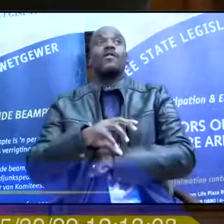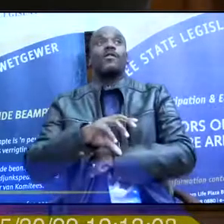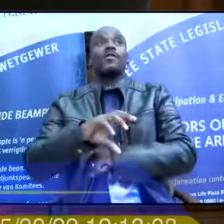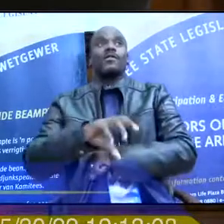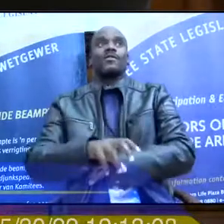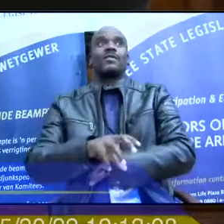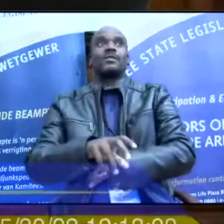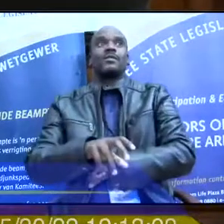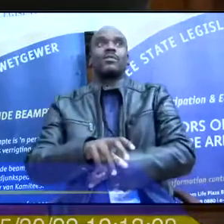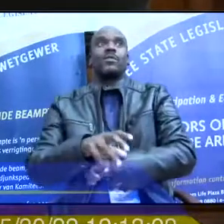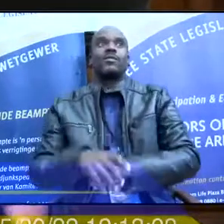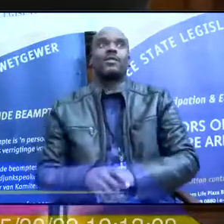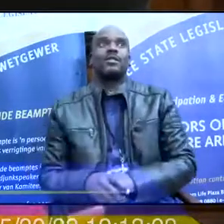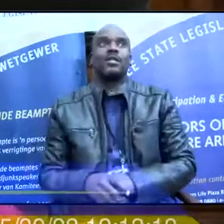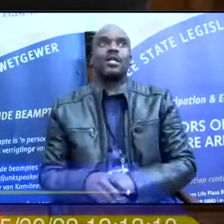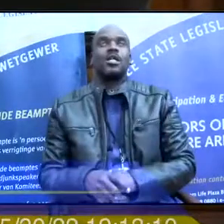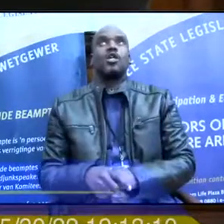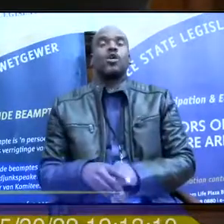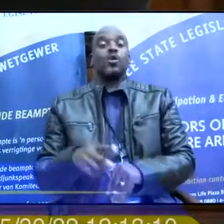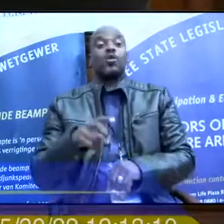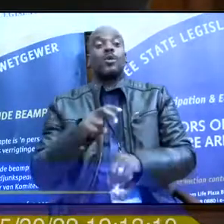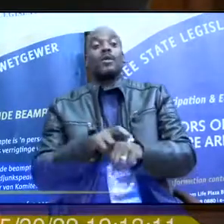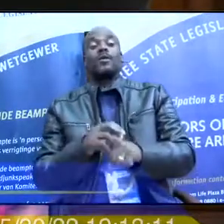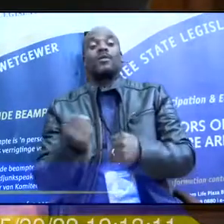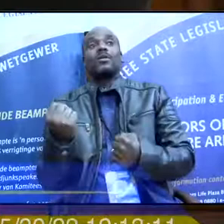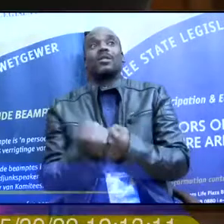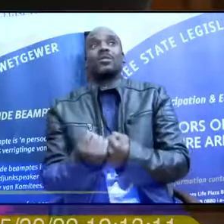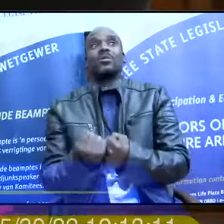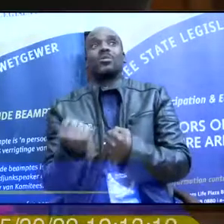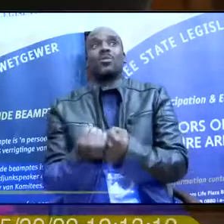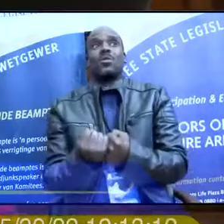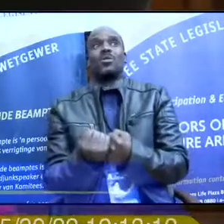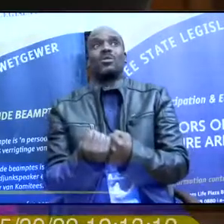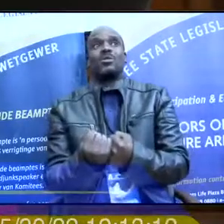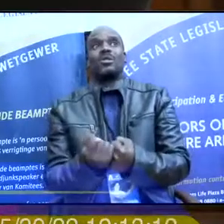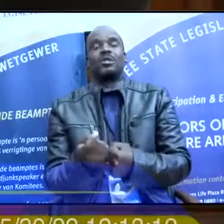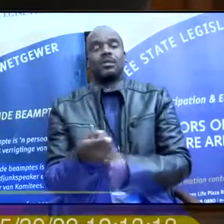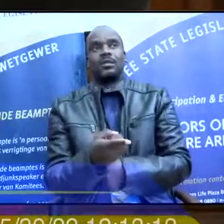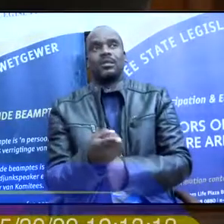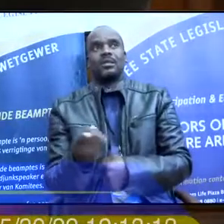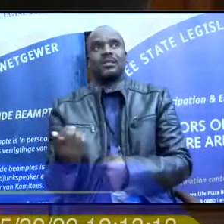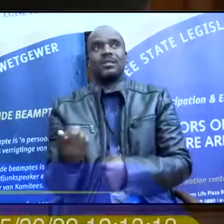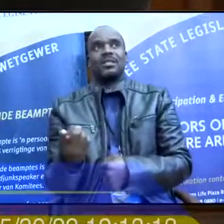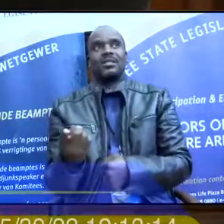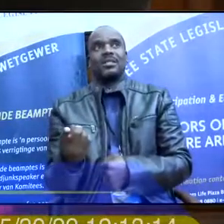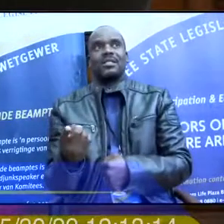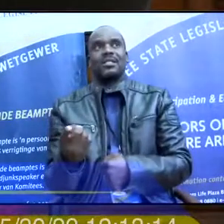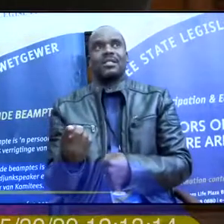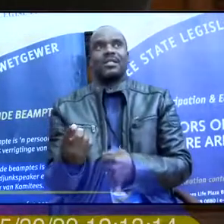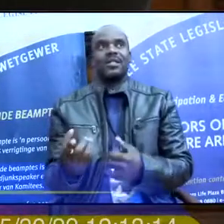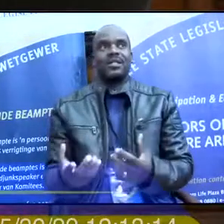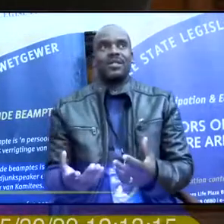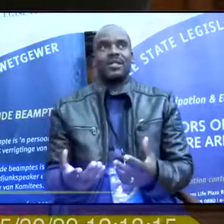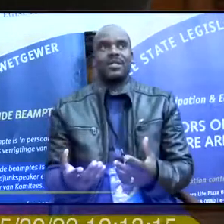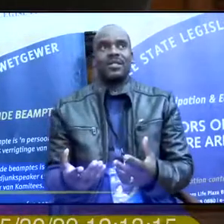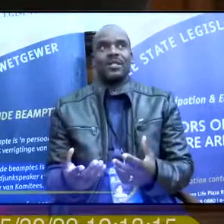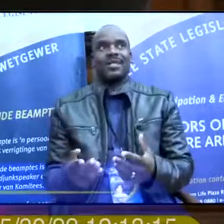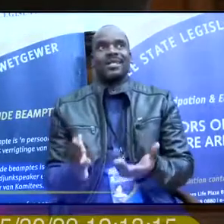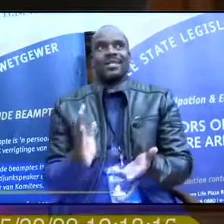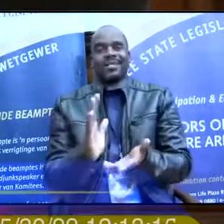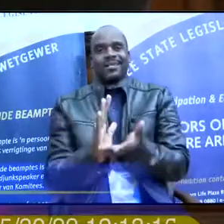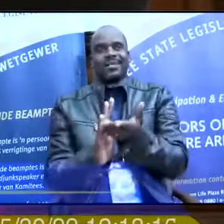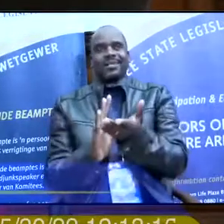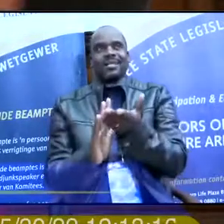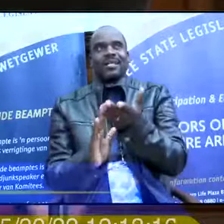as in as much as we support the idea of a a huge chunk i mean of increasing